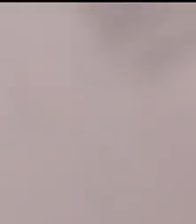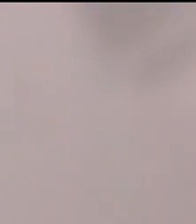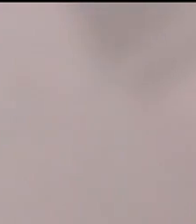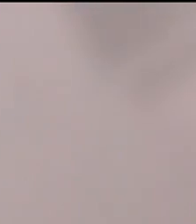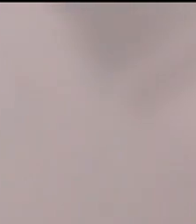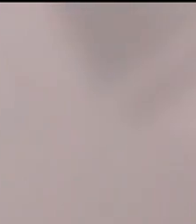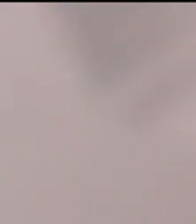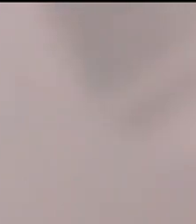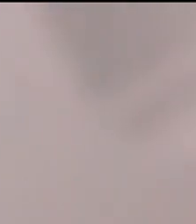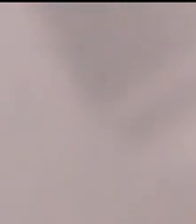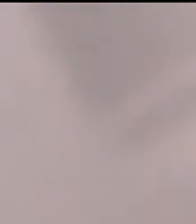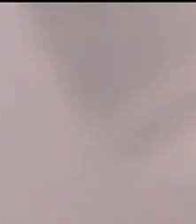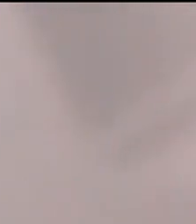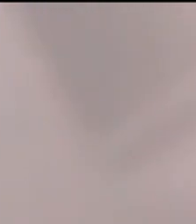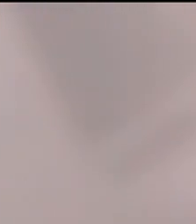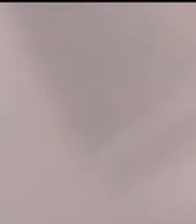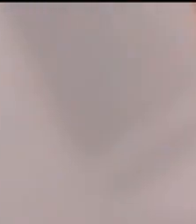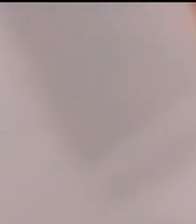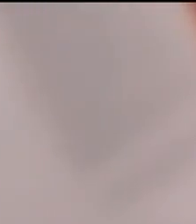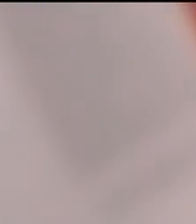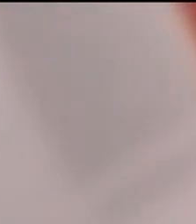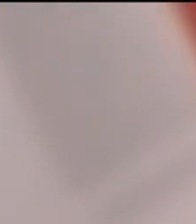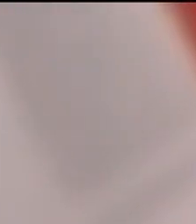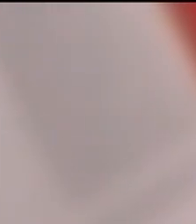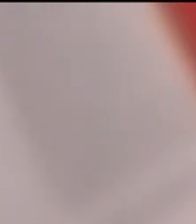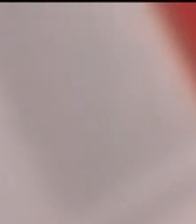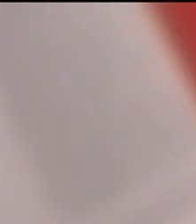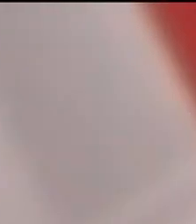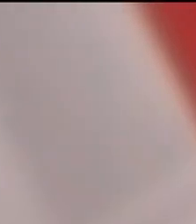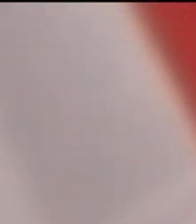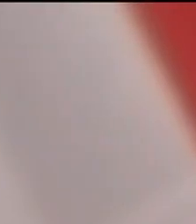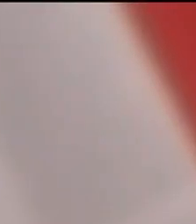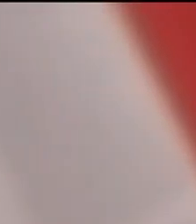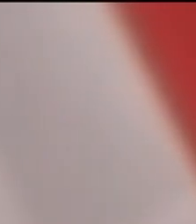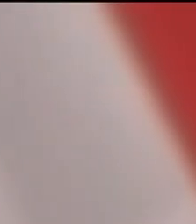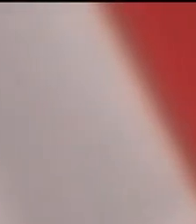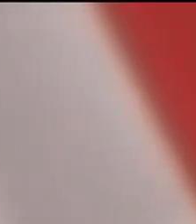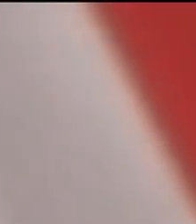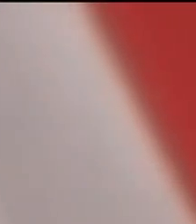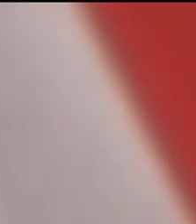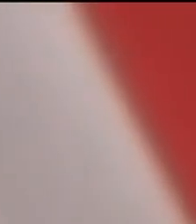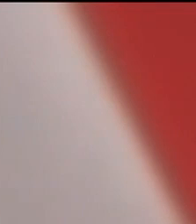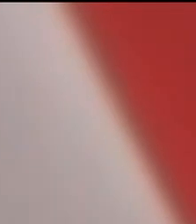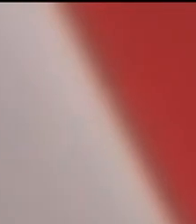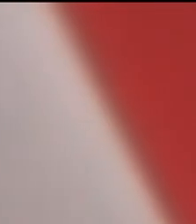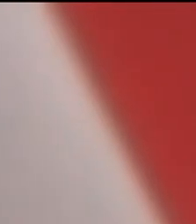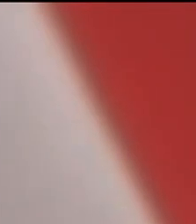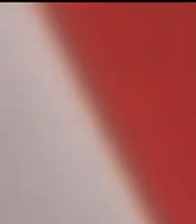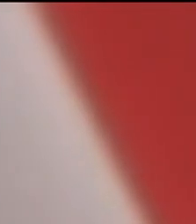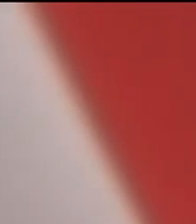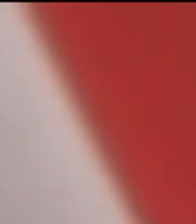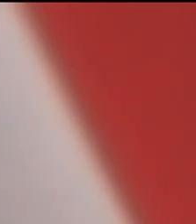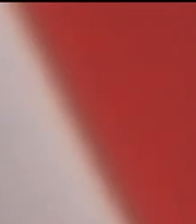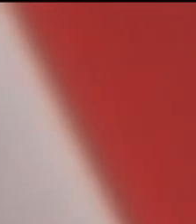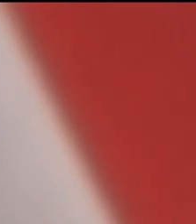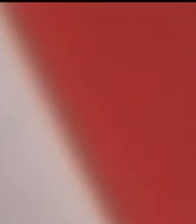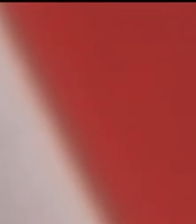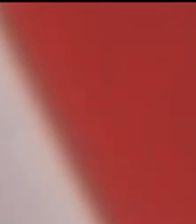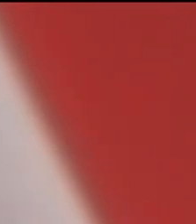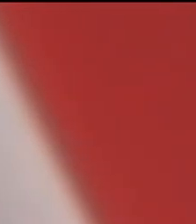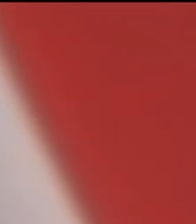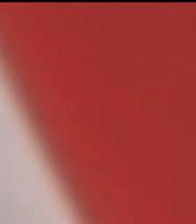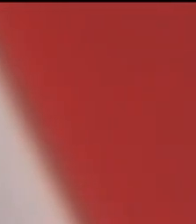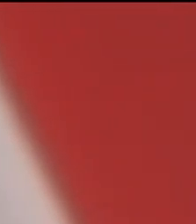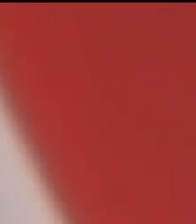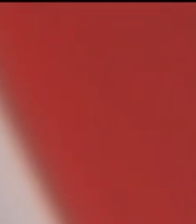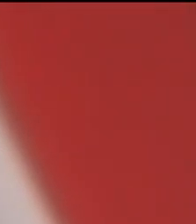an update on the coronavirus across our state. This is 965 new cases have been reported today. The governor is saying we are staying in